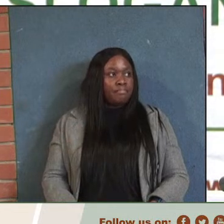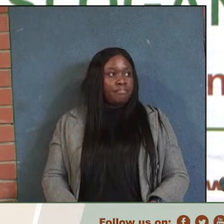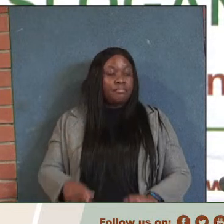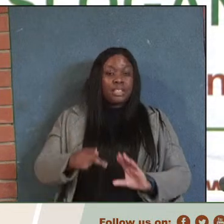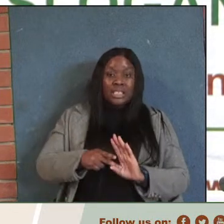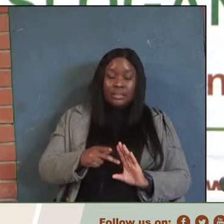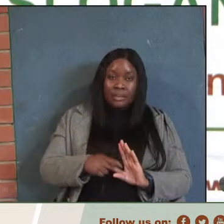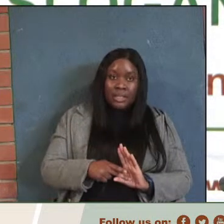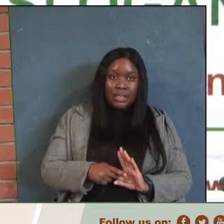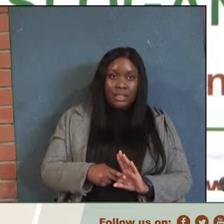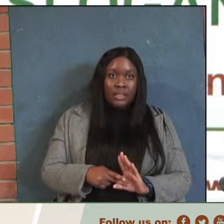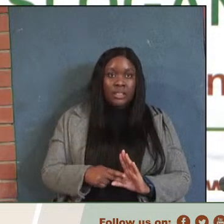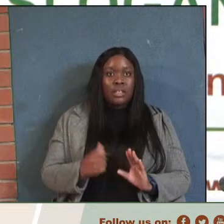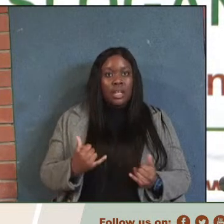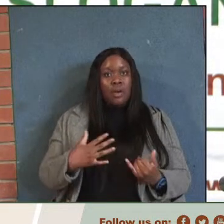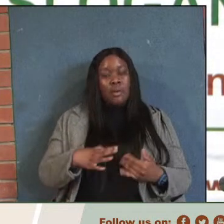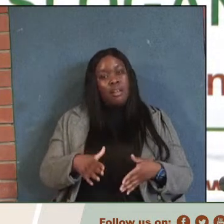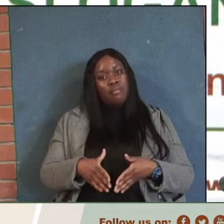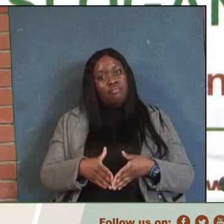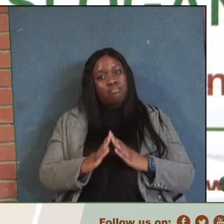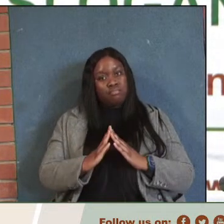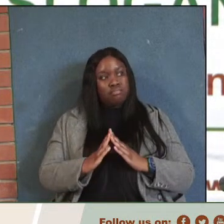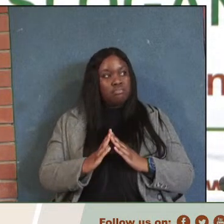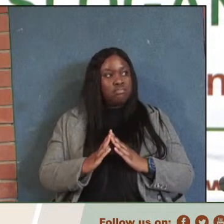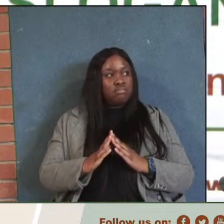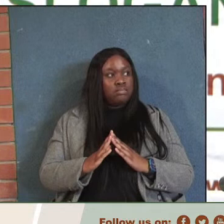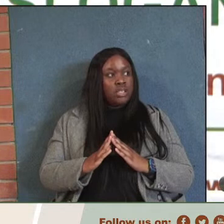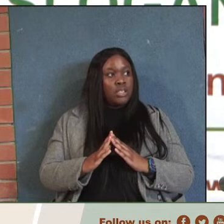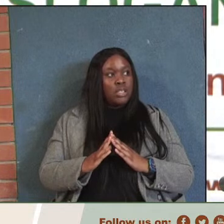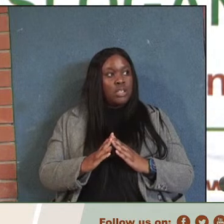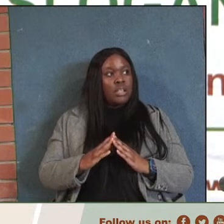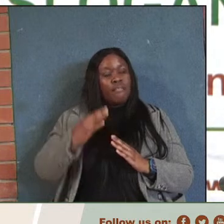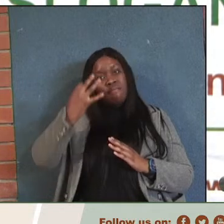Participants are kindly requested to proceed to the front